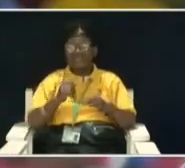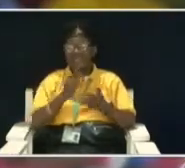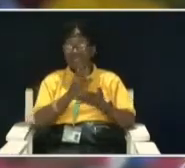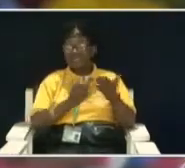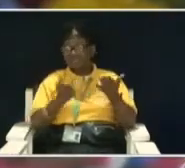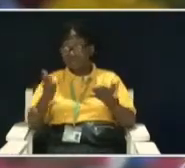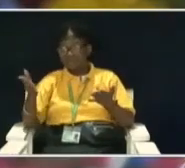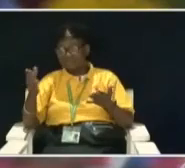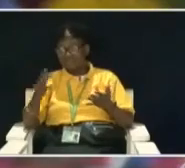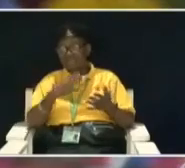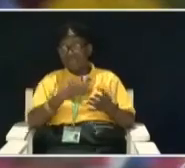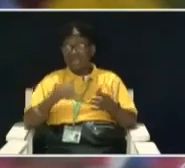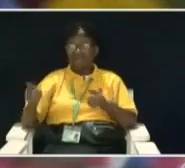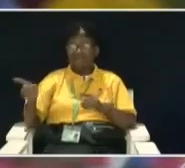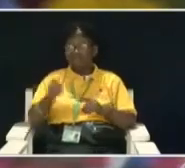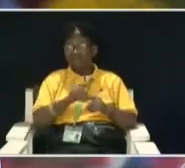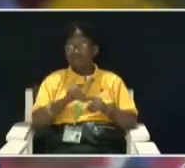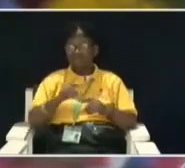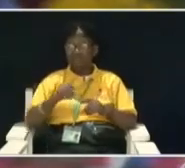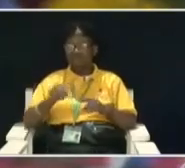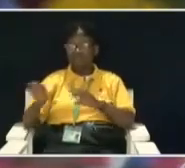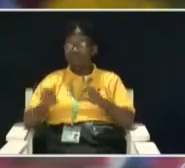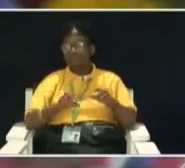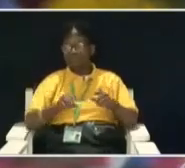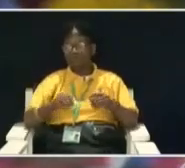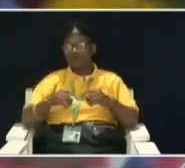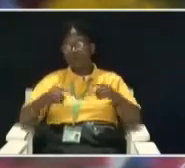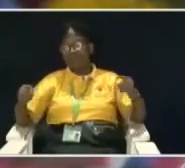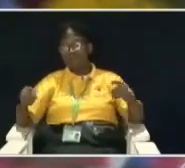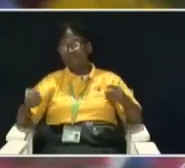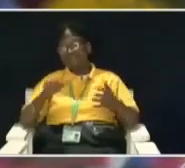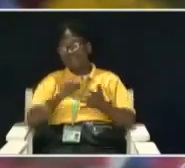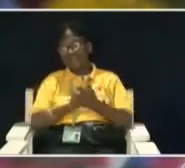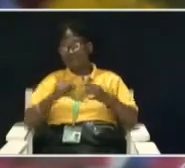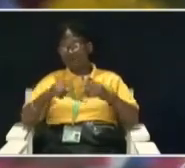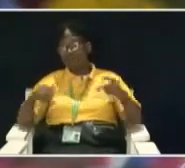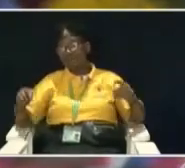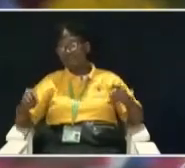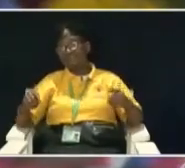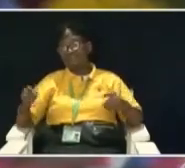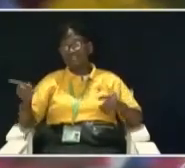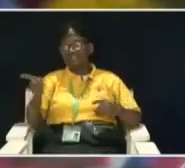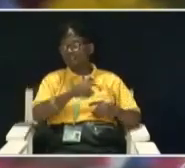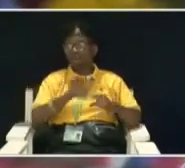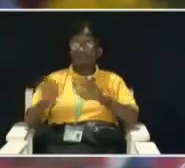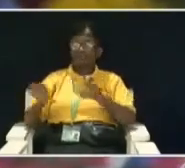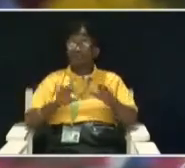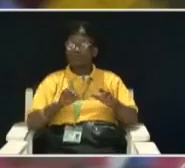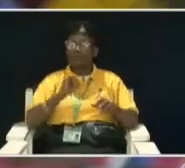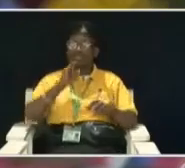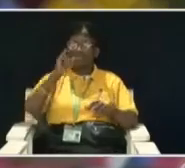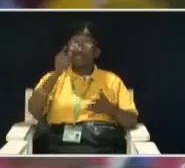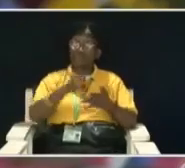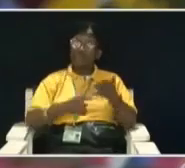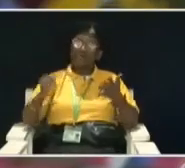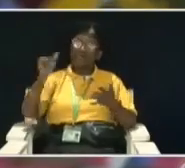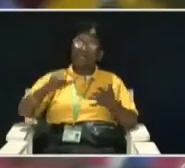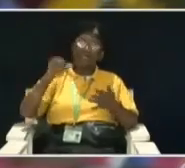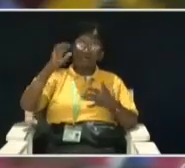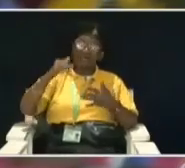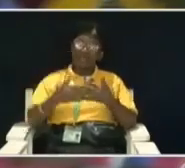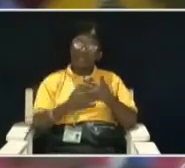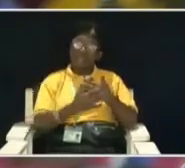that opposite which you are doing, that's what they will copy. I pray in the mighty name of Jesus